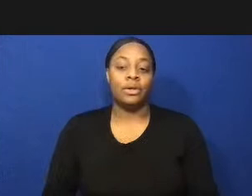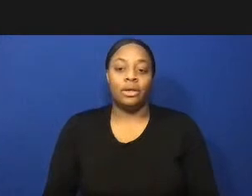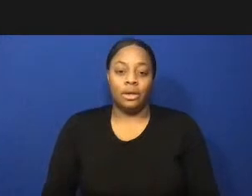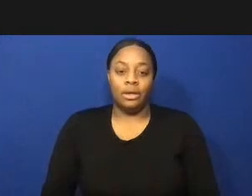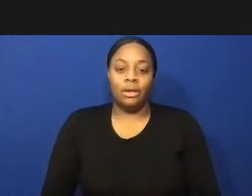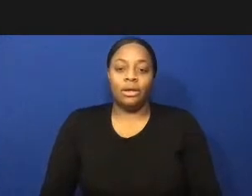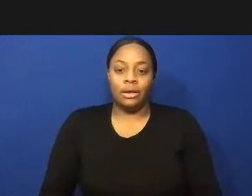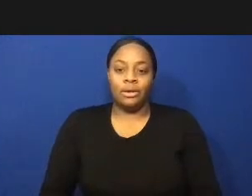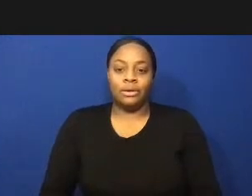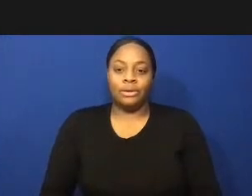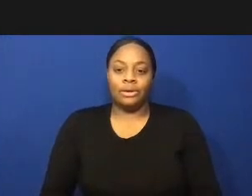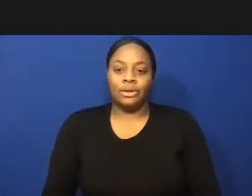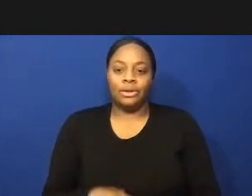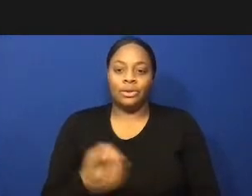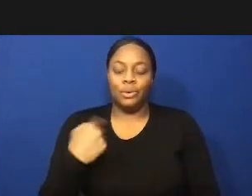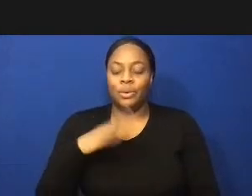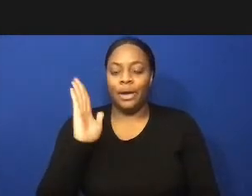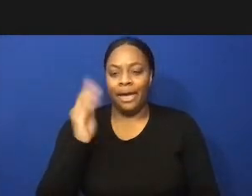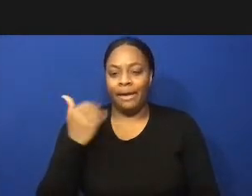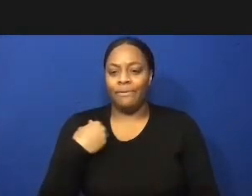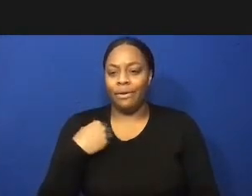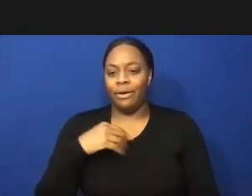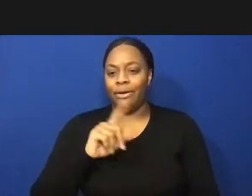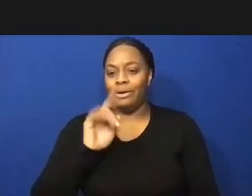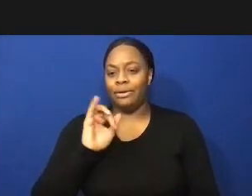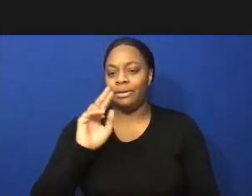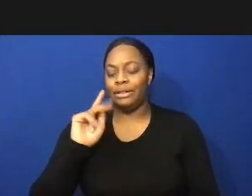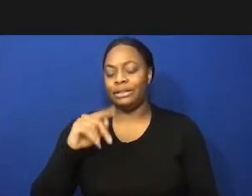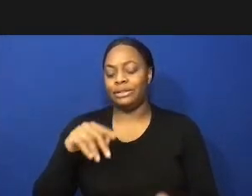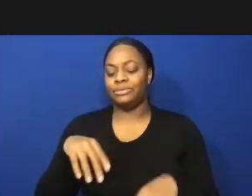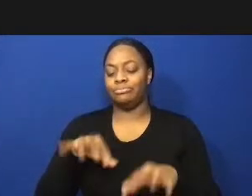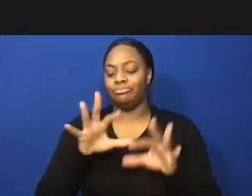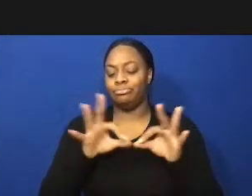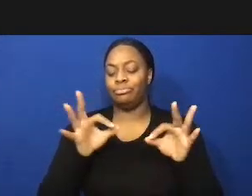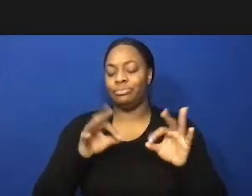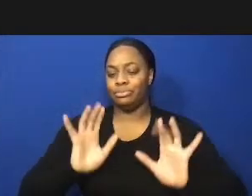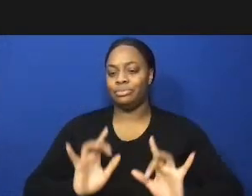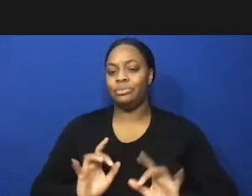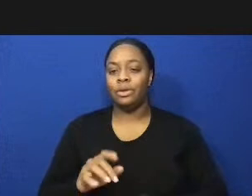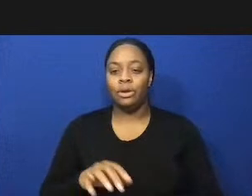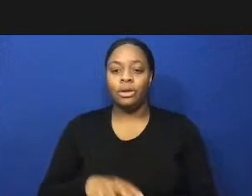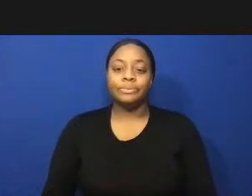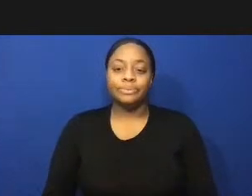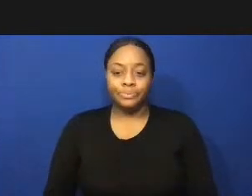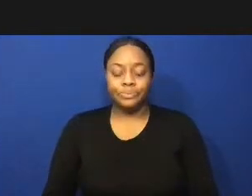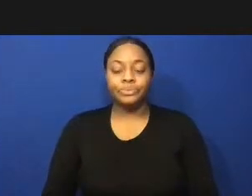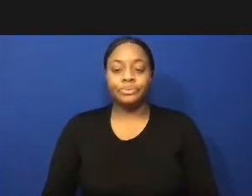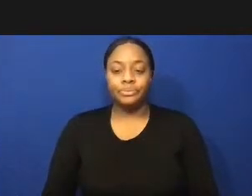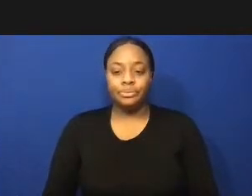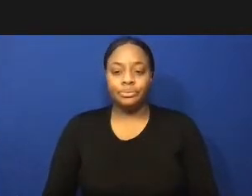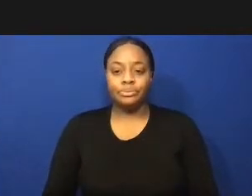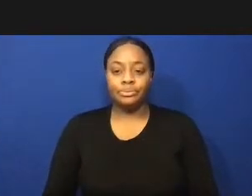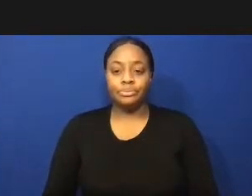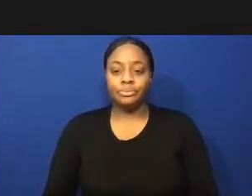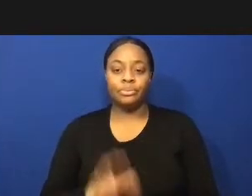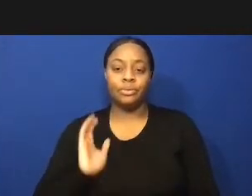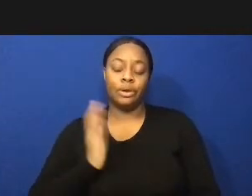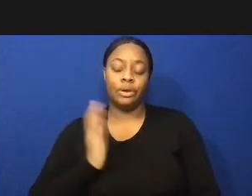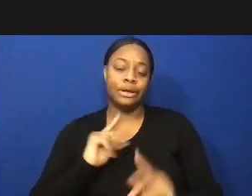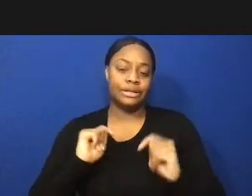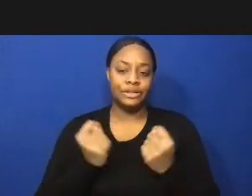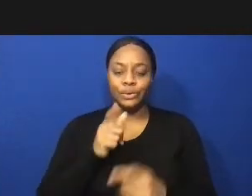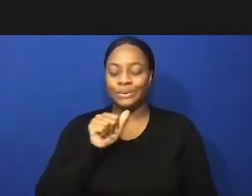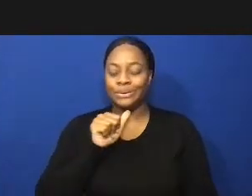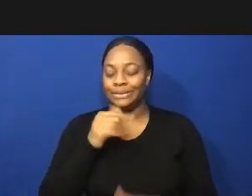will have our link tree in the chat. I also want to quickly say some of our team that is not